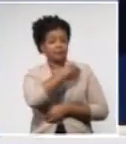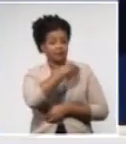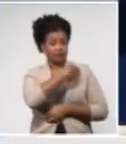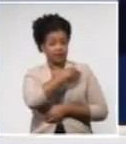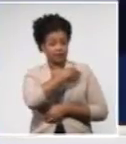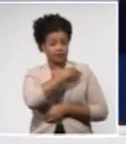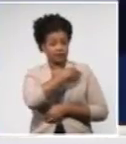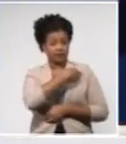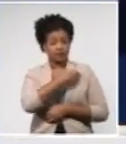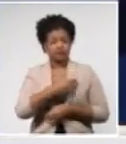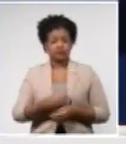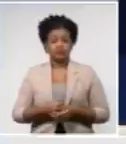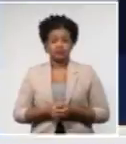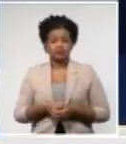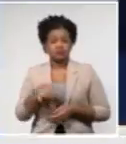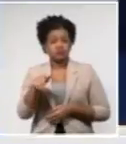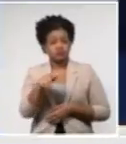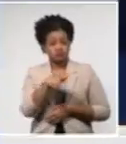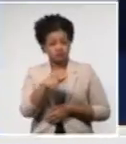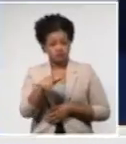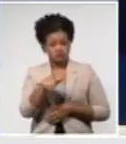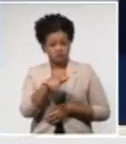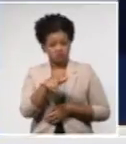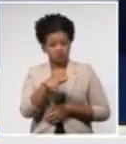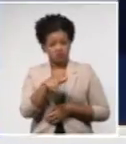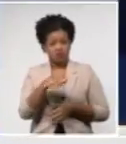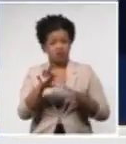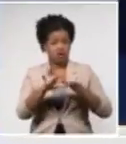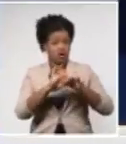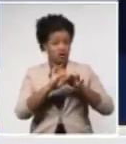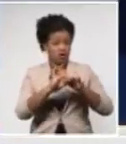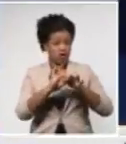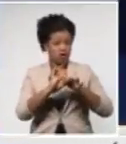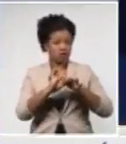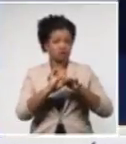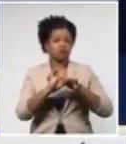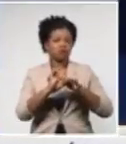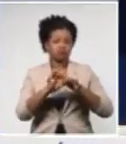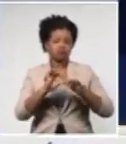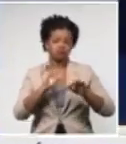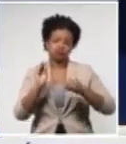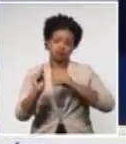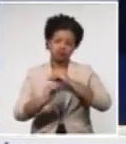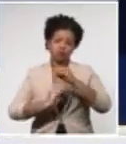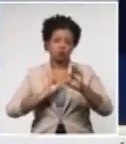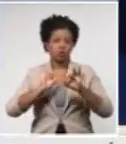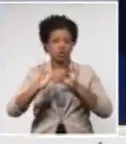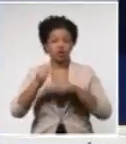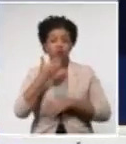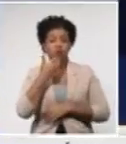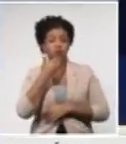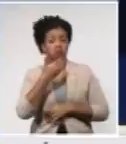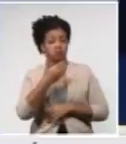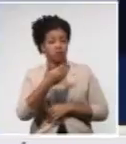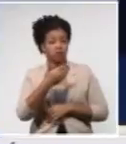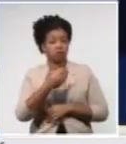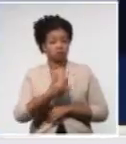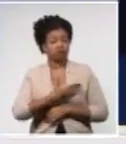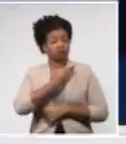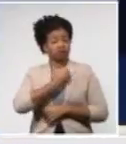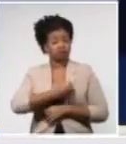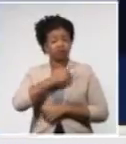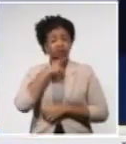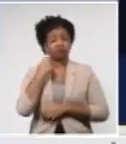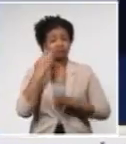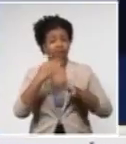Diaz Soto Hospital in serious is now also listed in guarded condition.